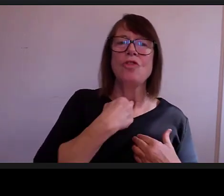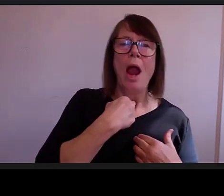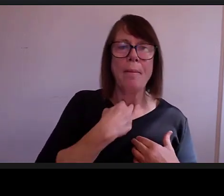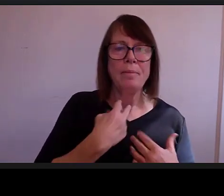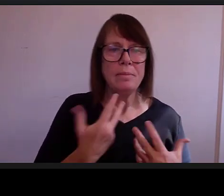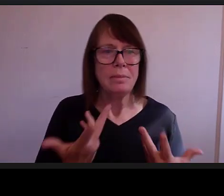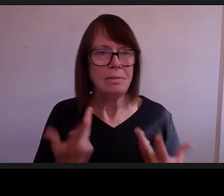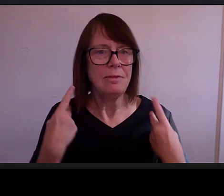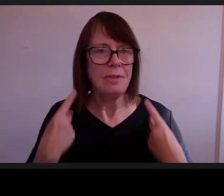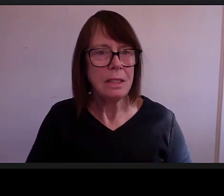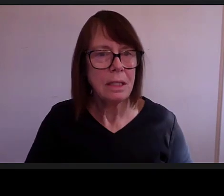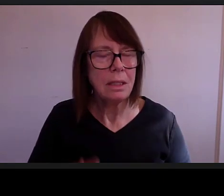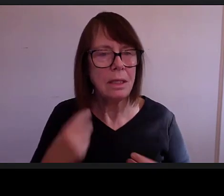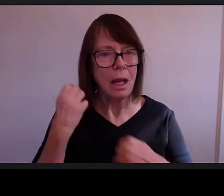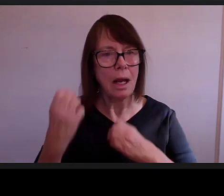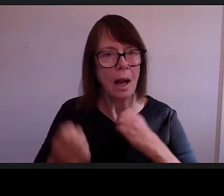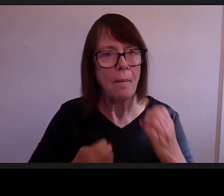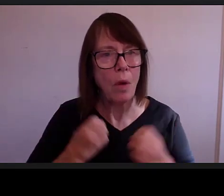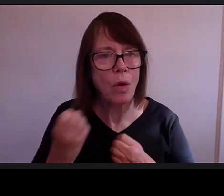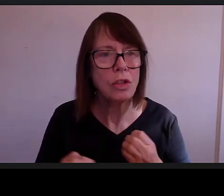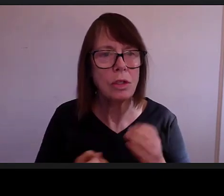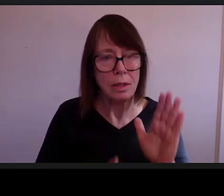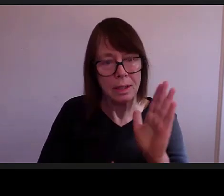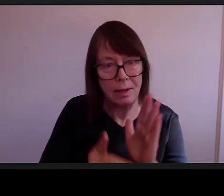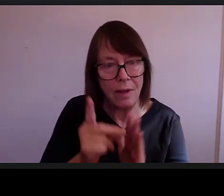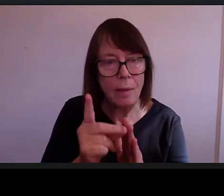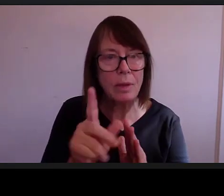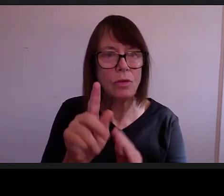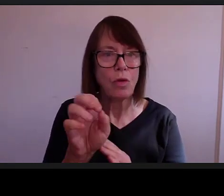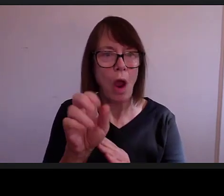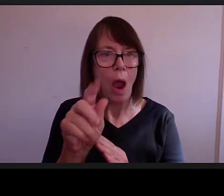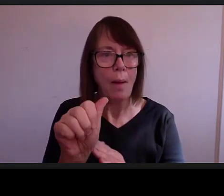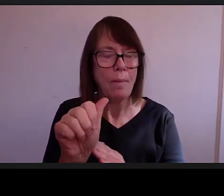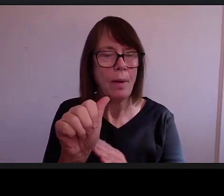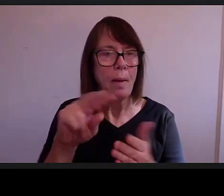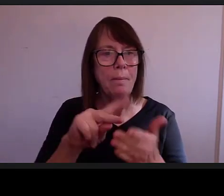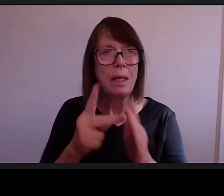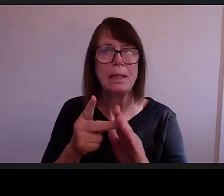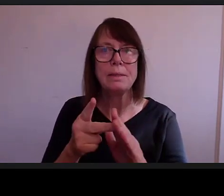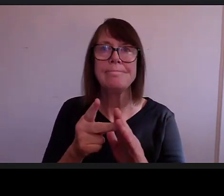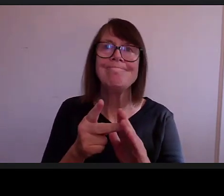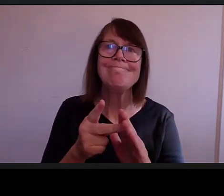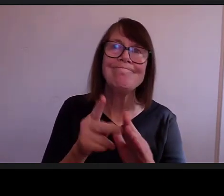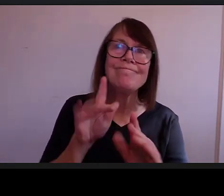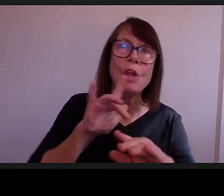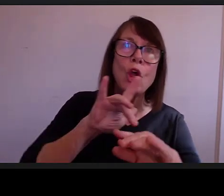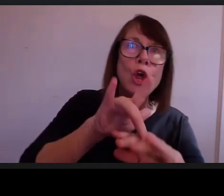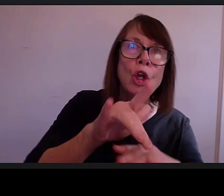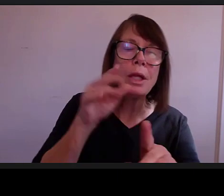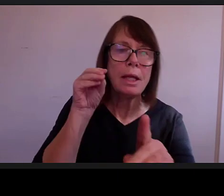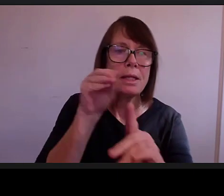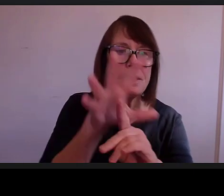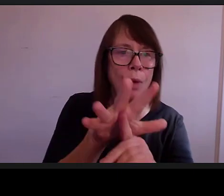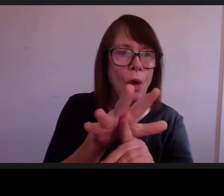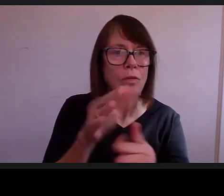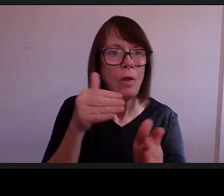physically. Developmental trauma results from an exposure to early, ongoing, and repetitive trauma